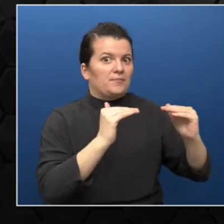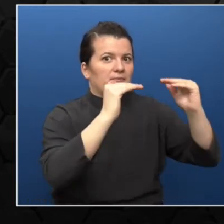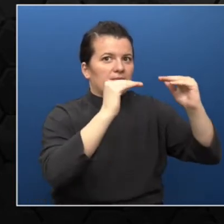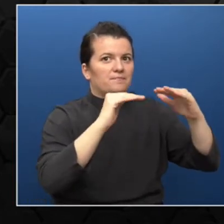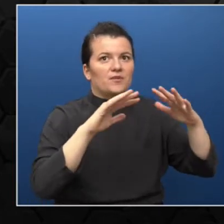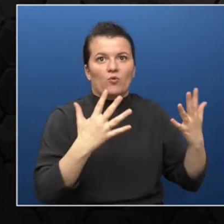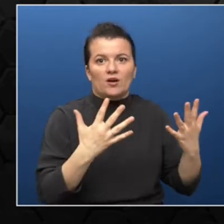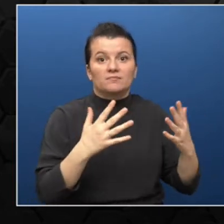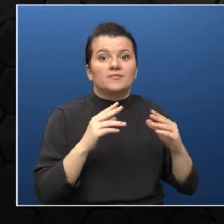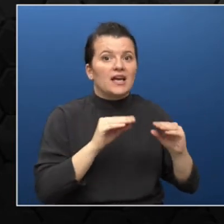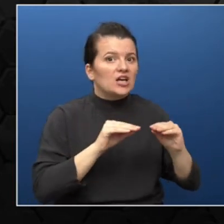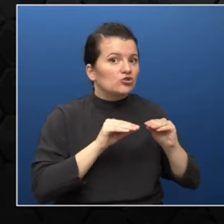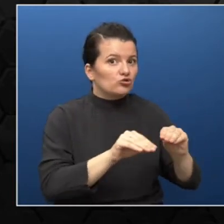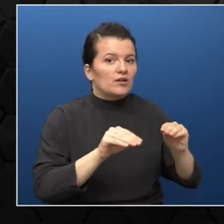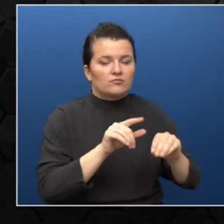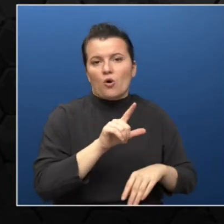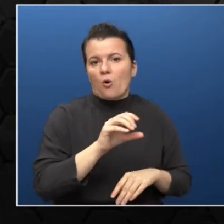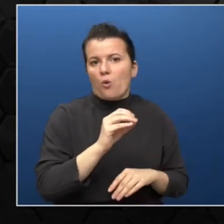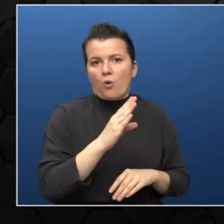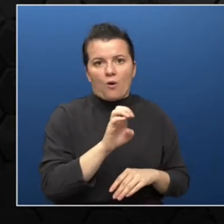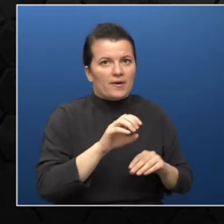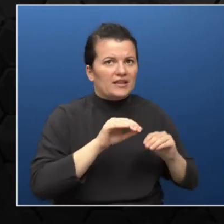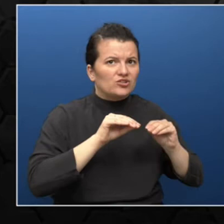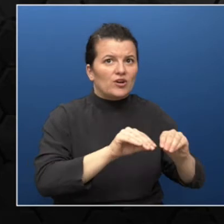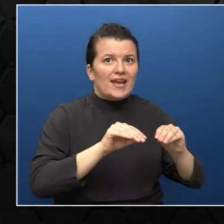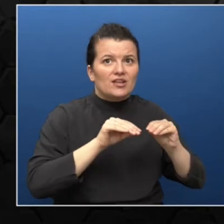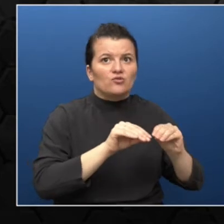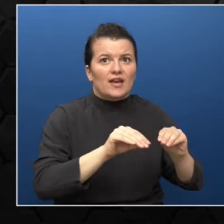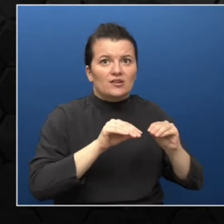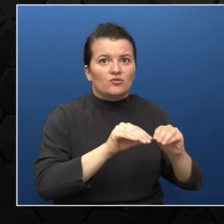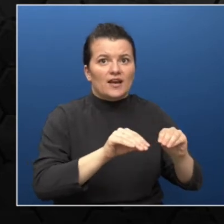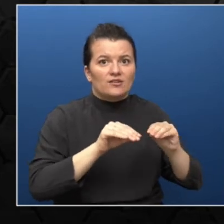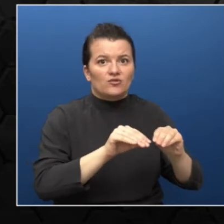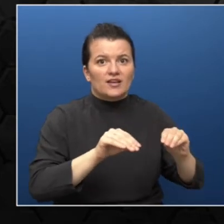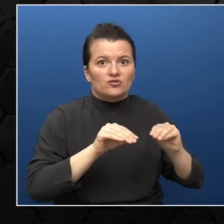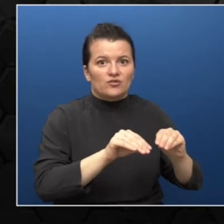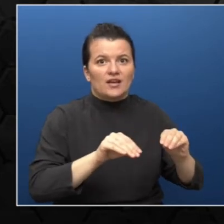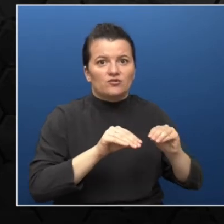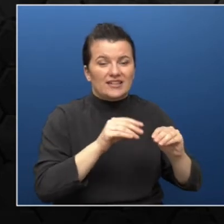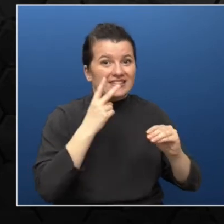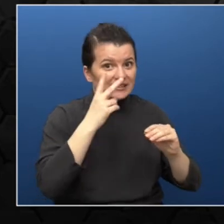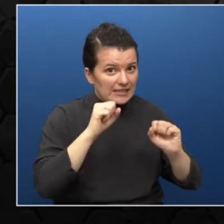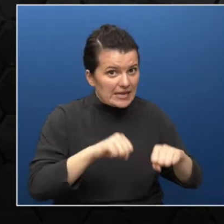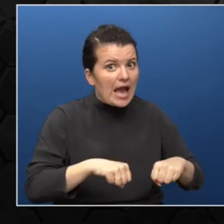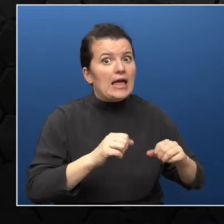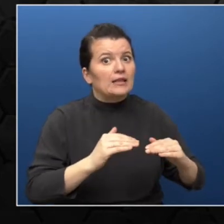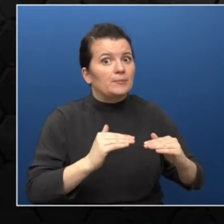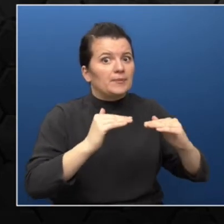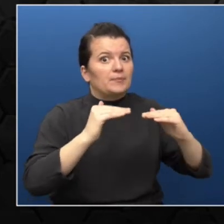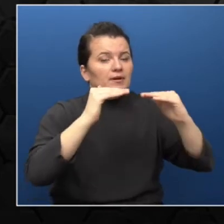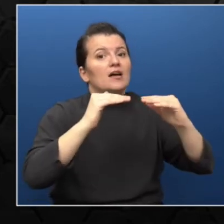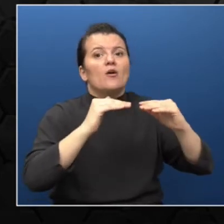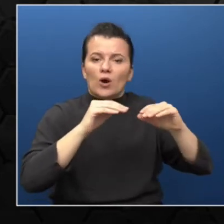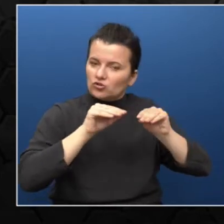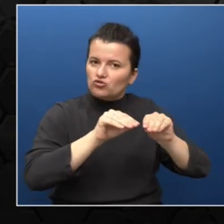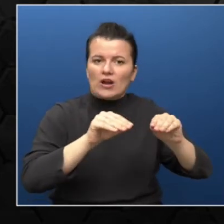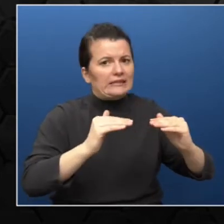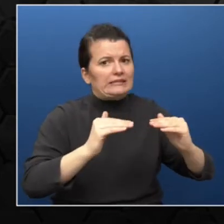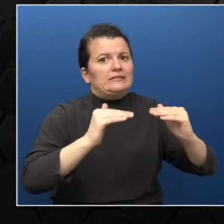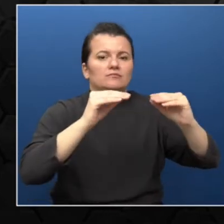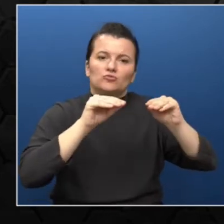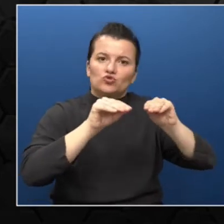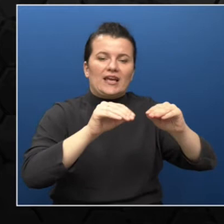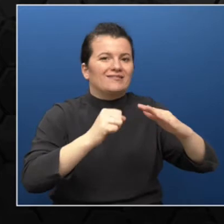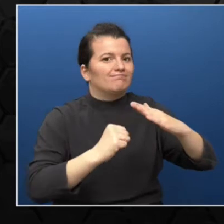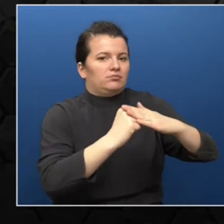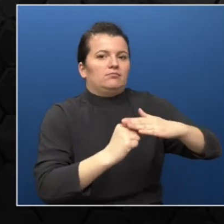long until it doesn't find any improvements anymore. I will not take you through this now, but you might try this out